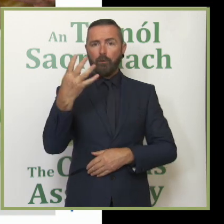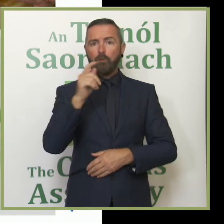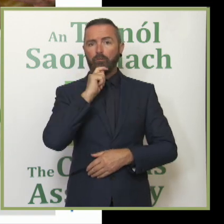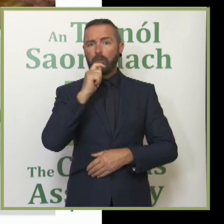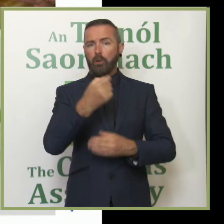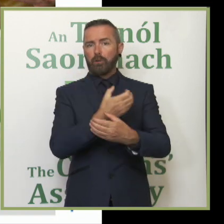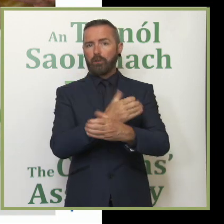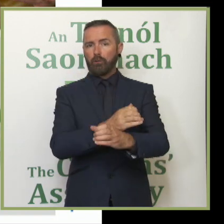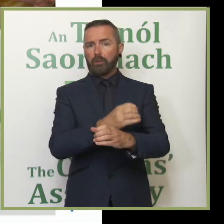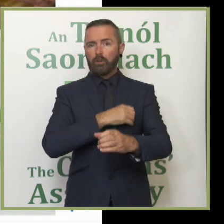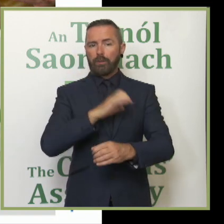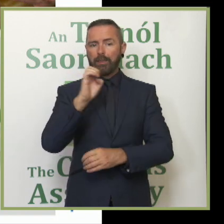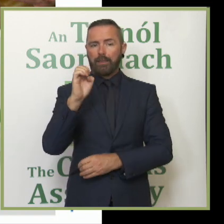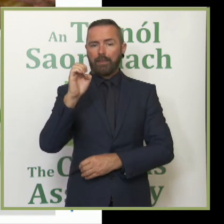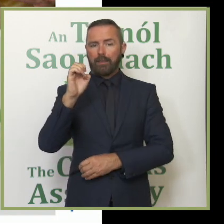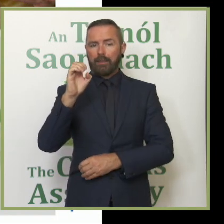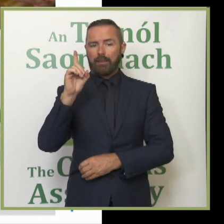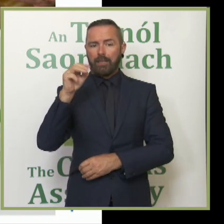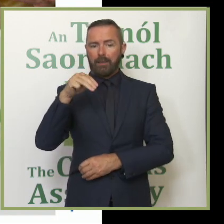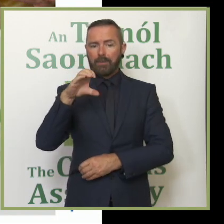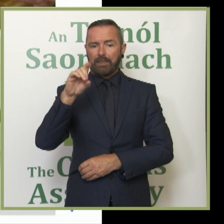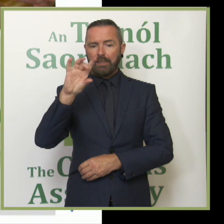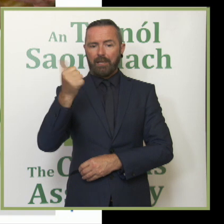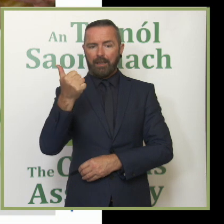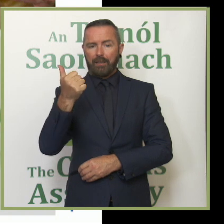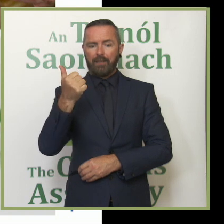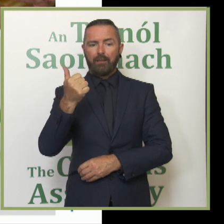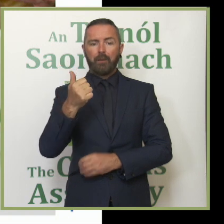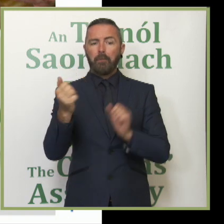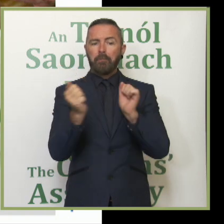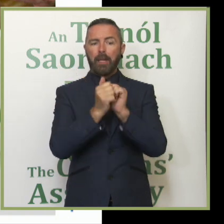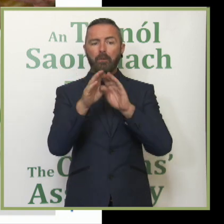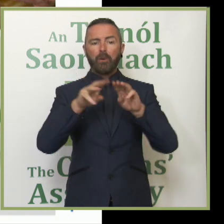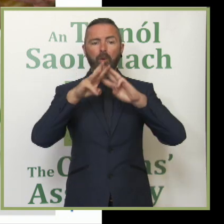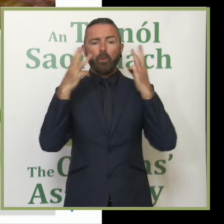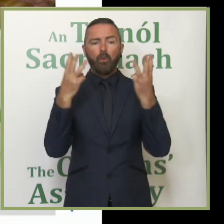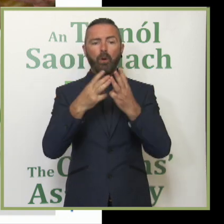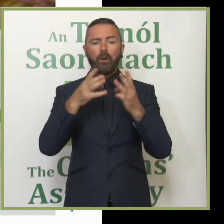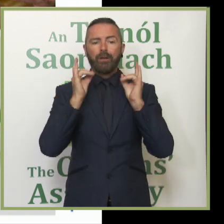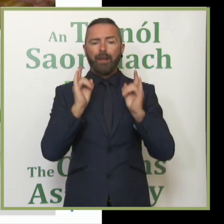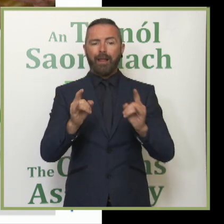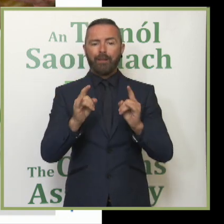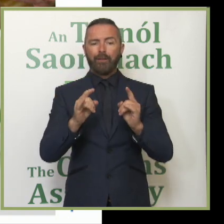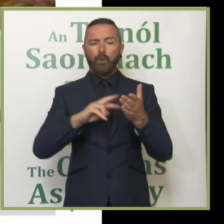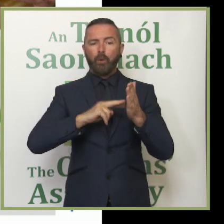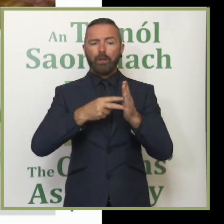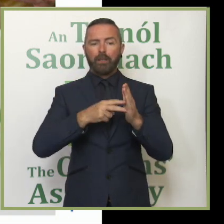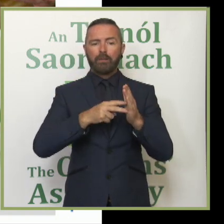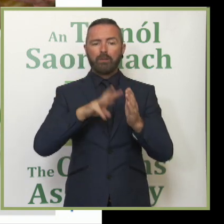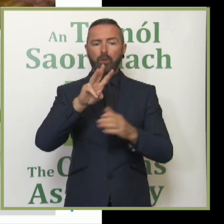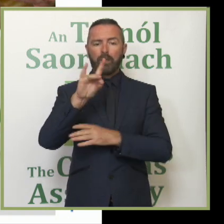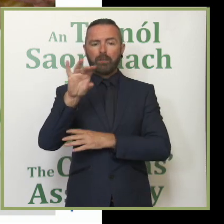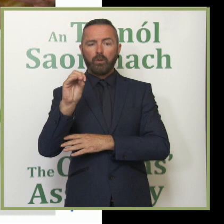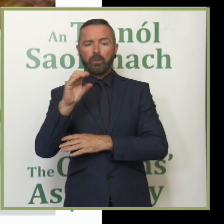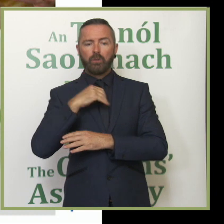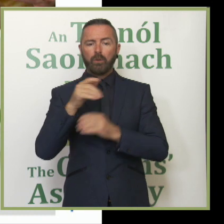to the EMCDDA met the World Health Organization's targets in 2020 to distribute 200